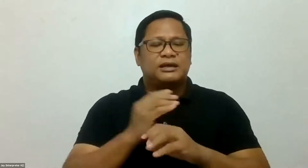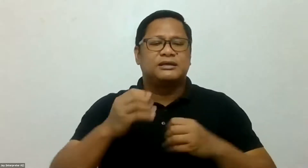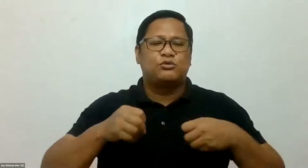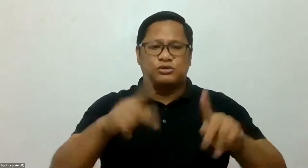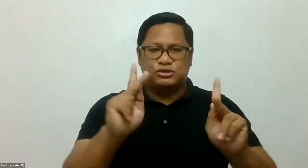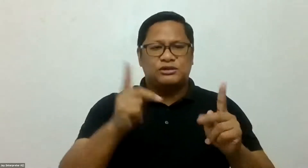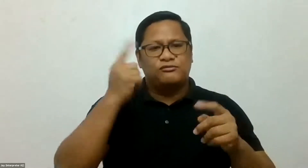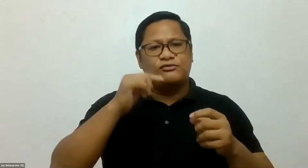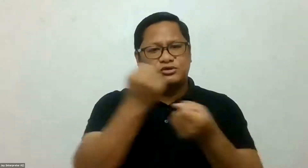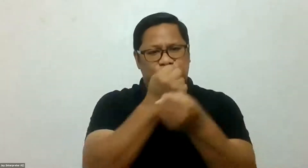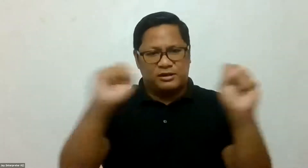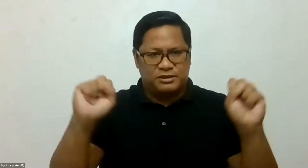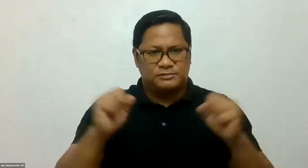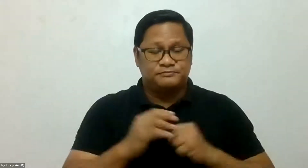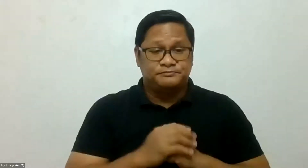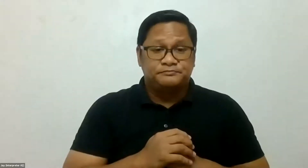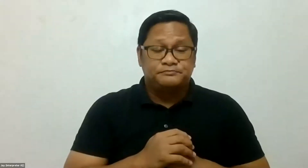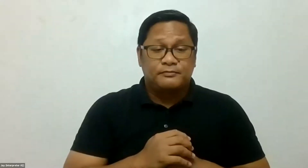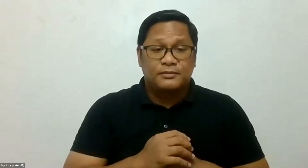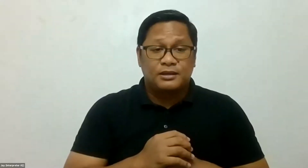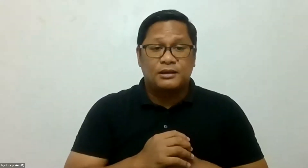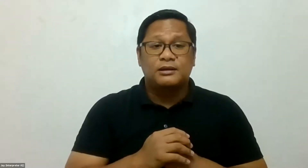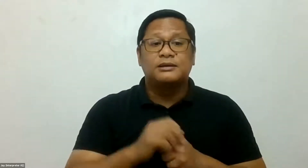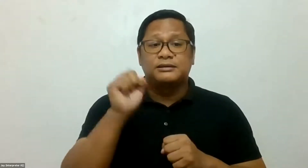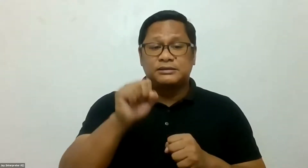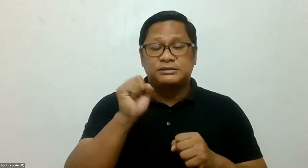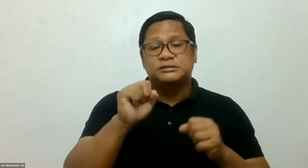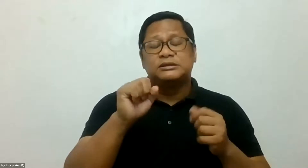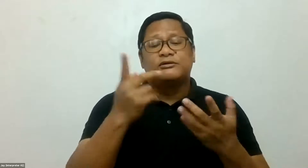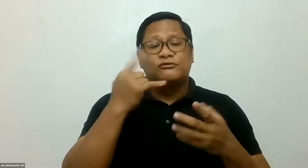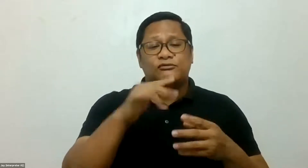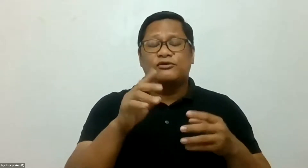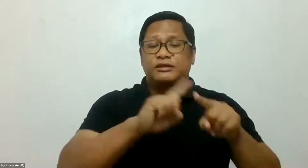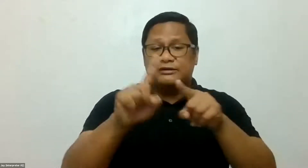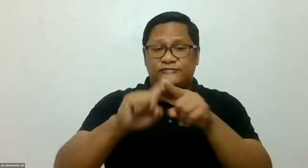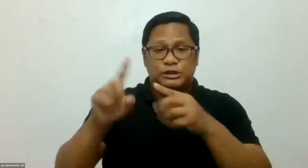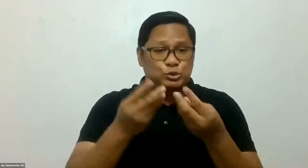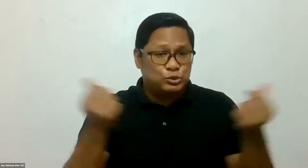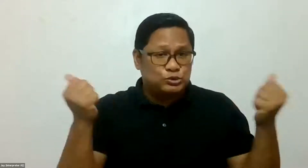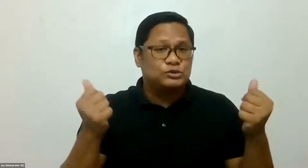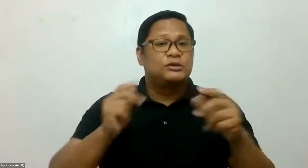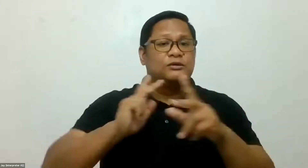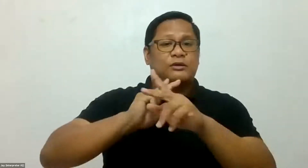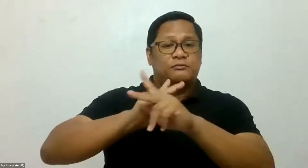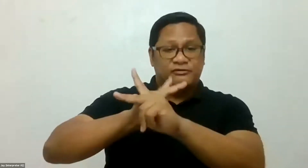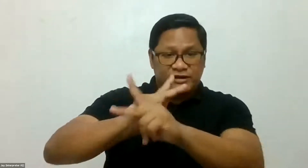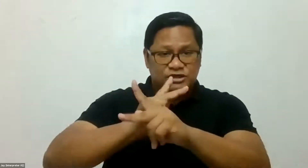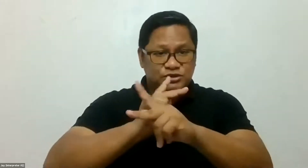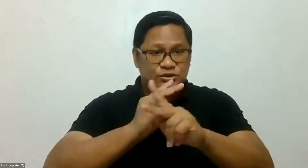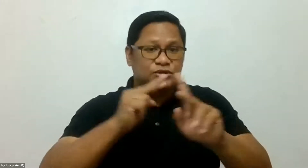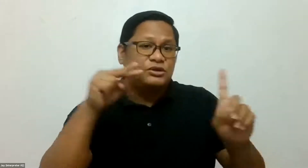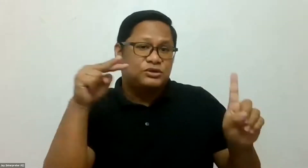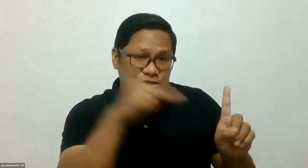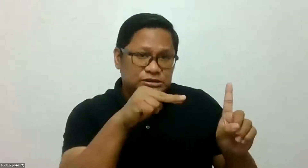of patients. The law aims to implement integrated solutions from prevention, detection,